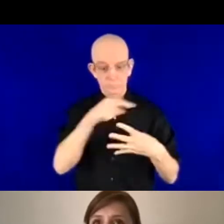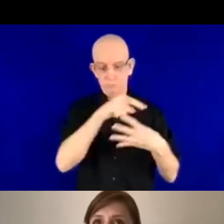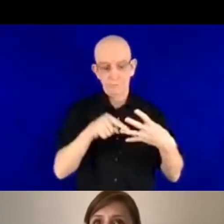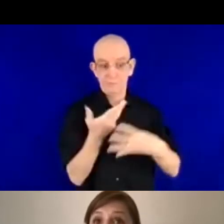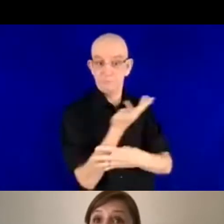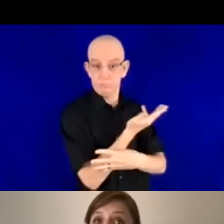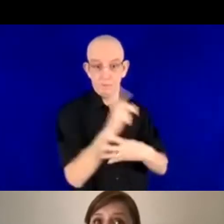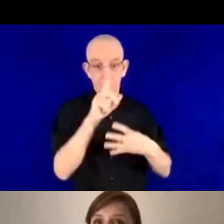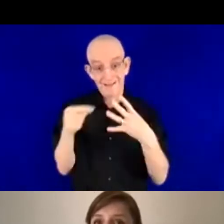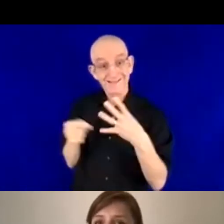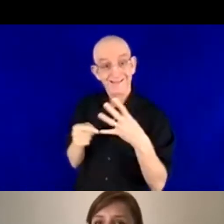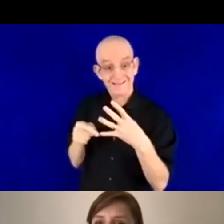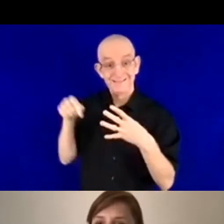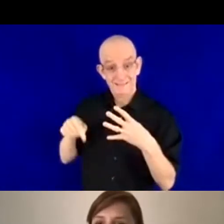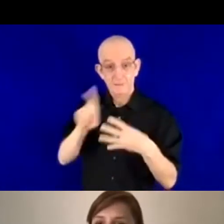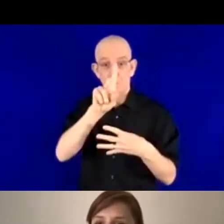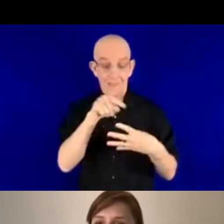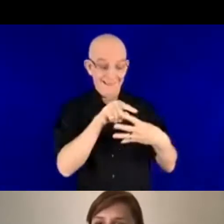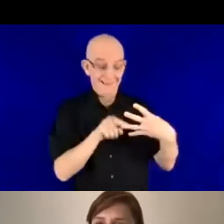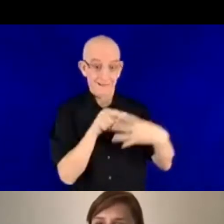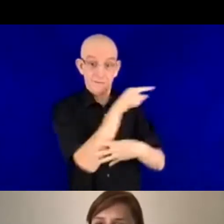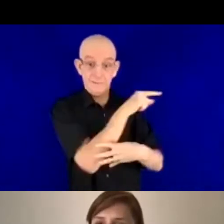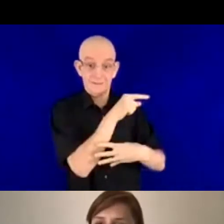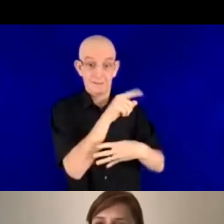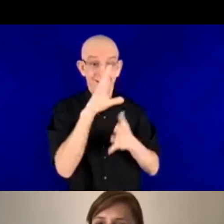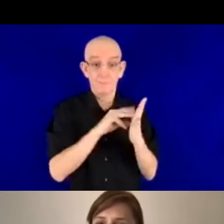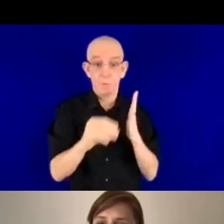information that can inform our reflection.